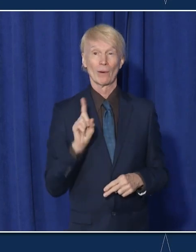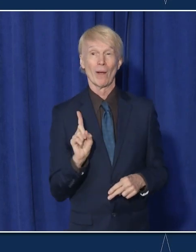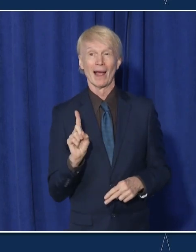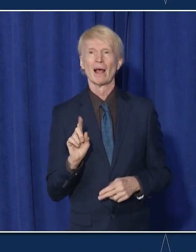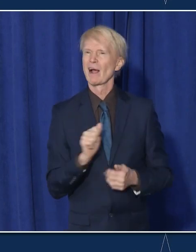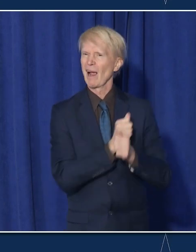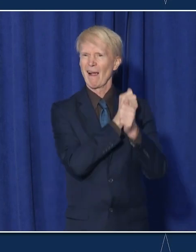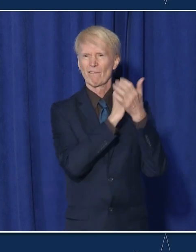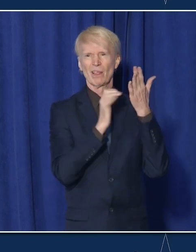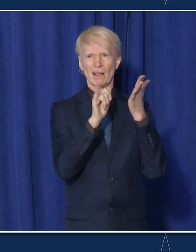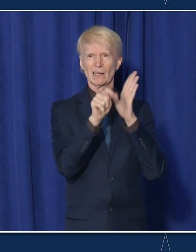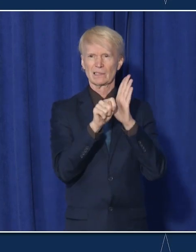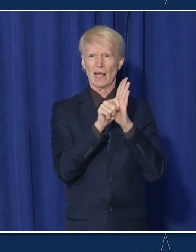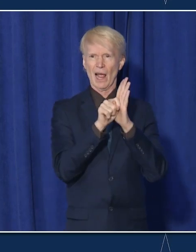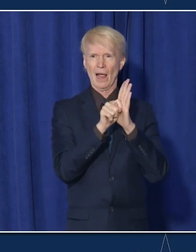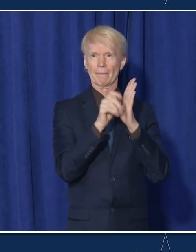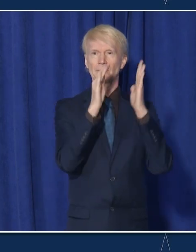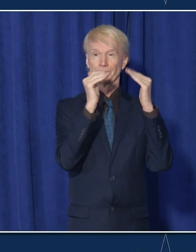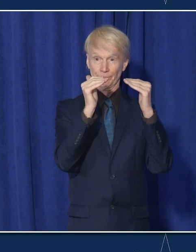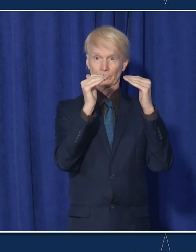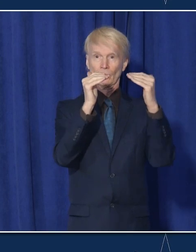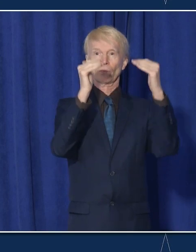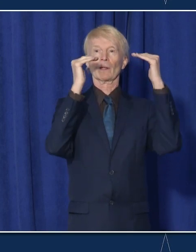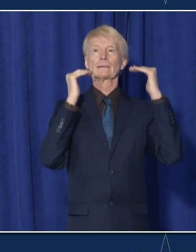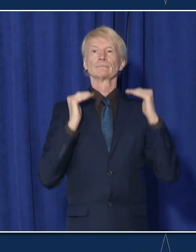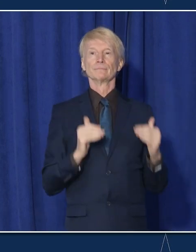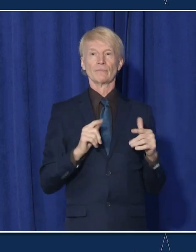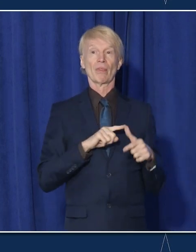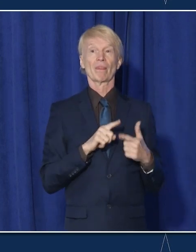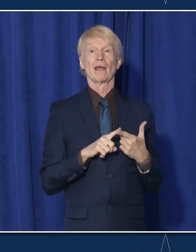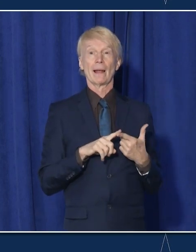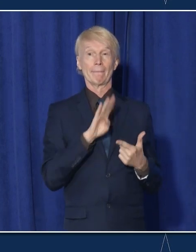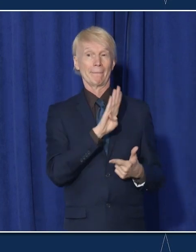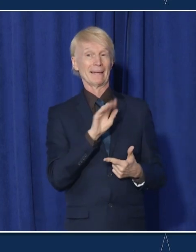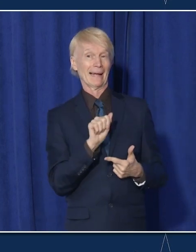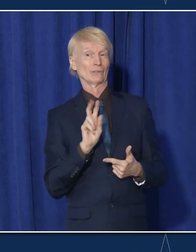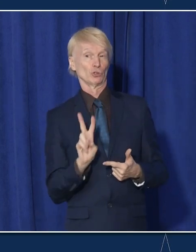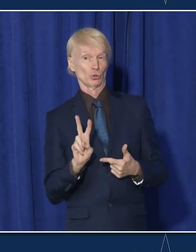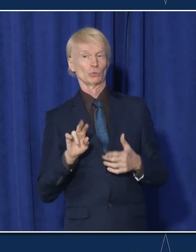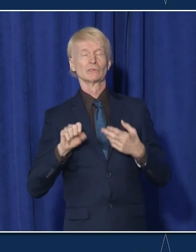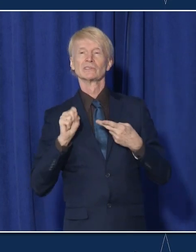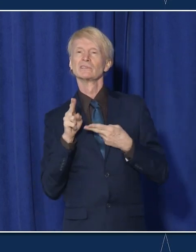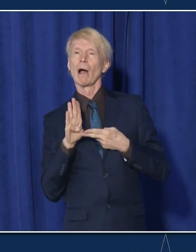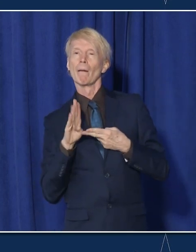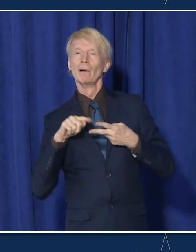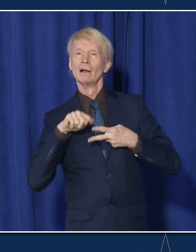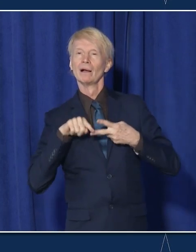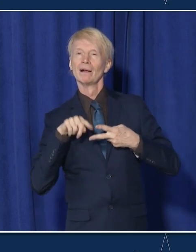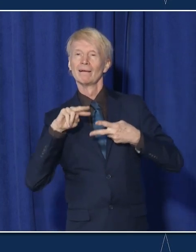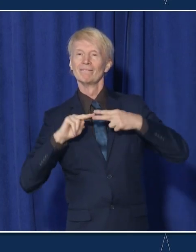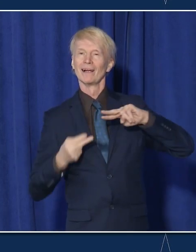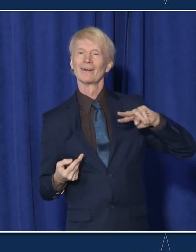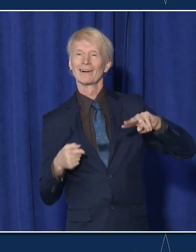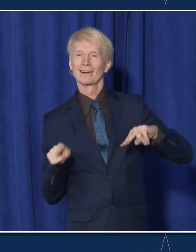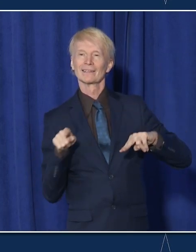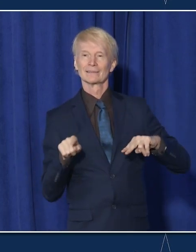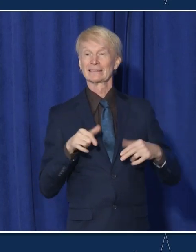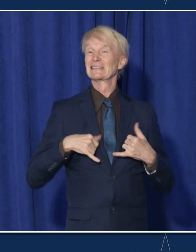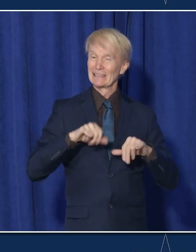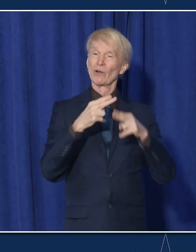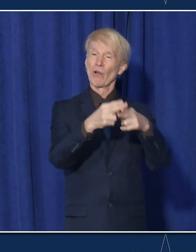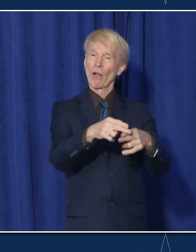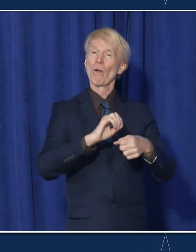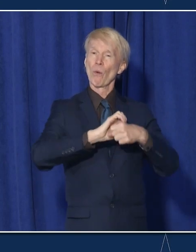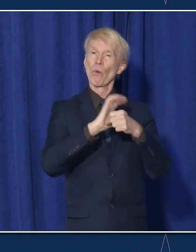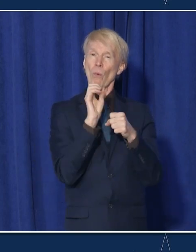that we were seeing initially. And then came this subvariant that you've heard about called BA2. It is still Omicron. The good news is